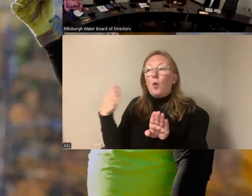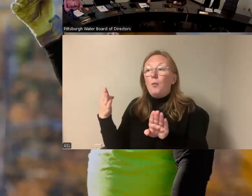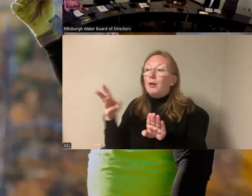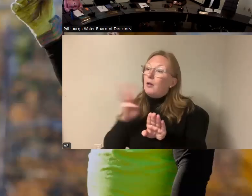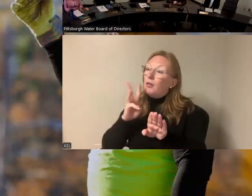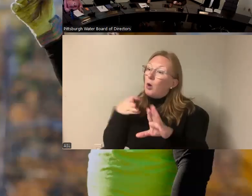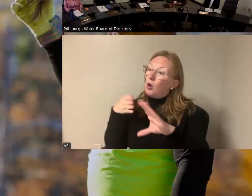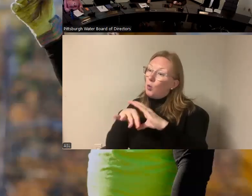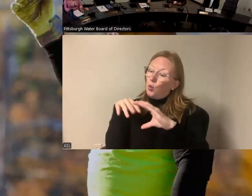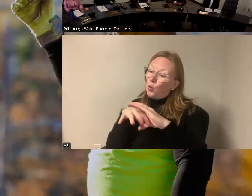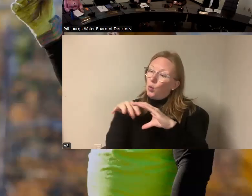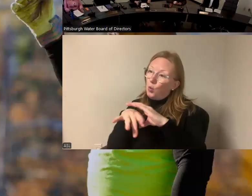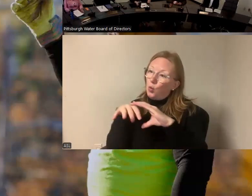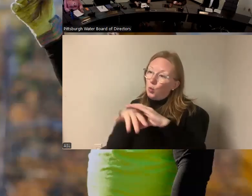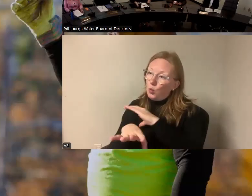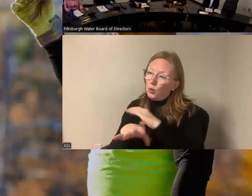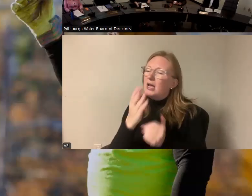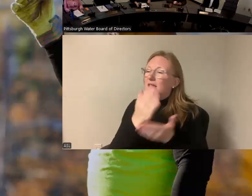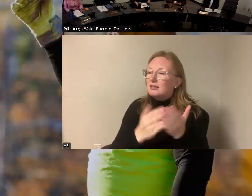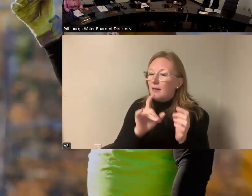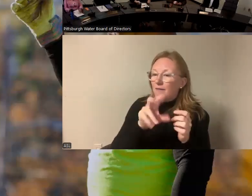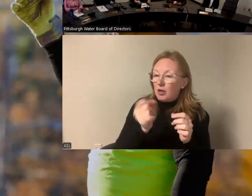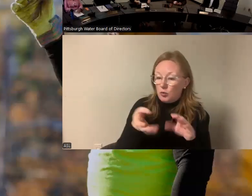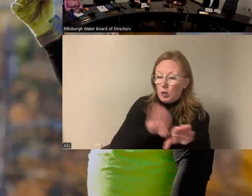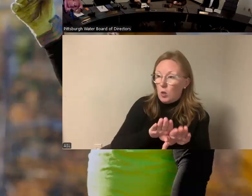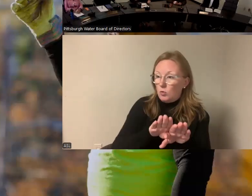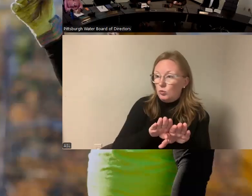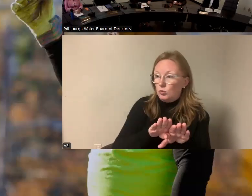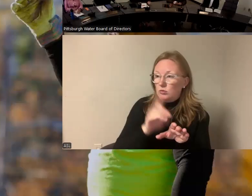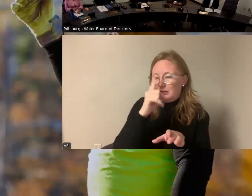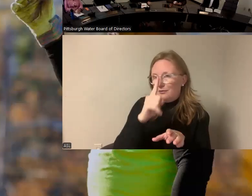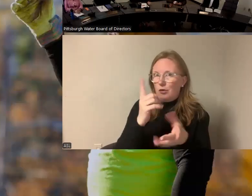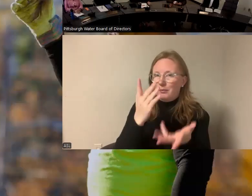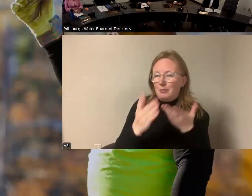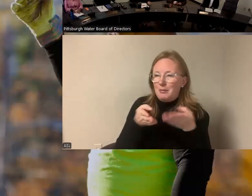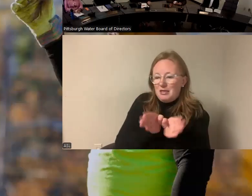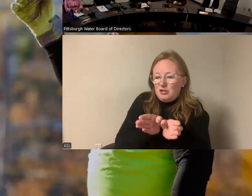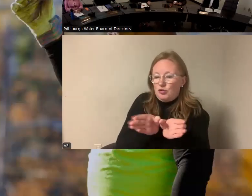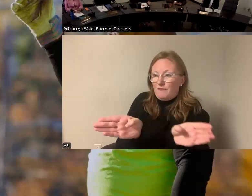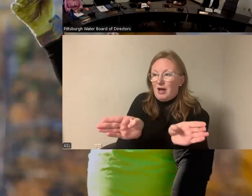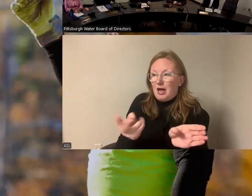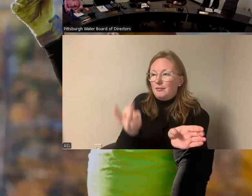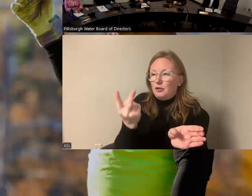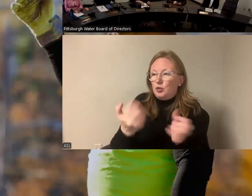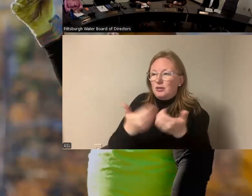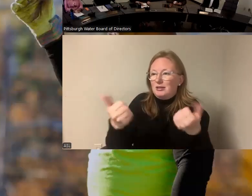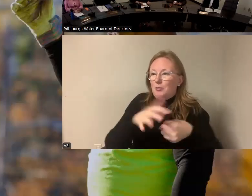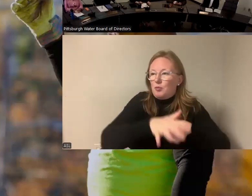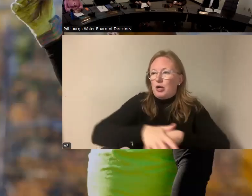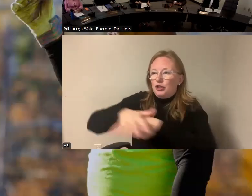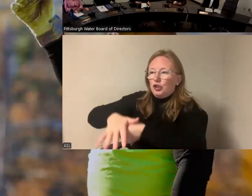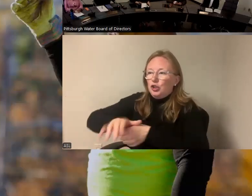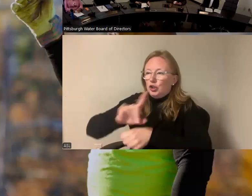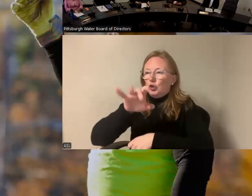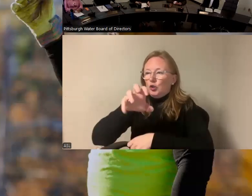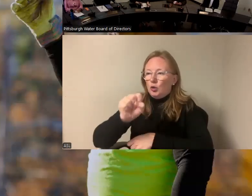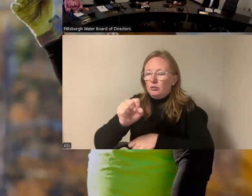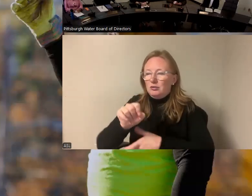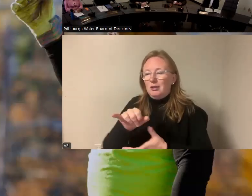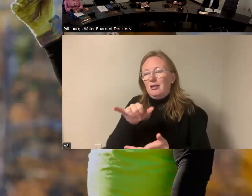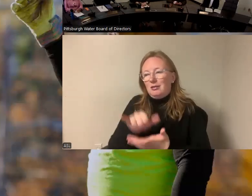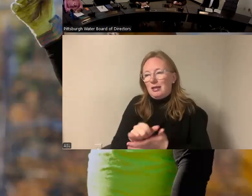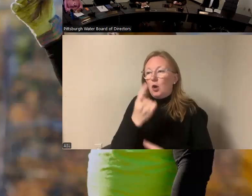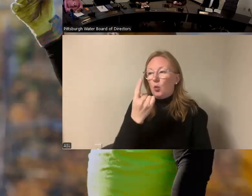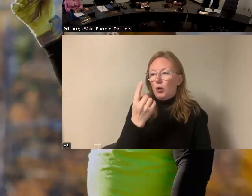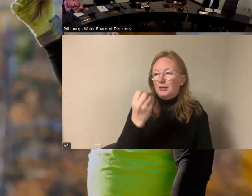to flow. We do have some valves that we close for maybe to divide two different pressure zones. So that is kind of a 1-0, an